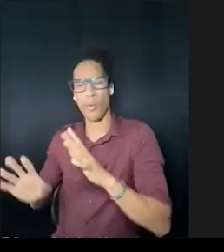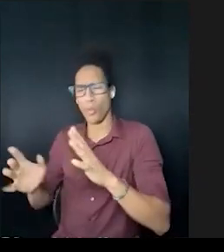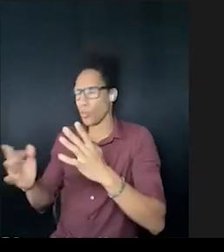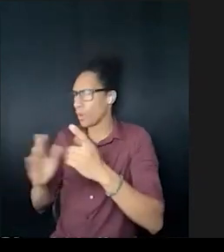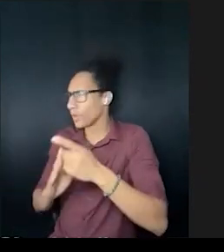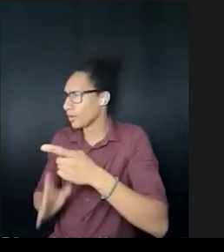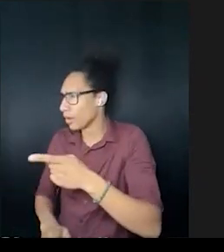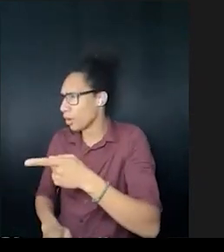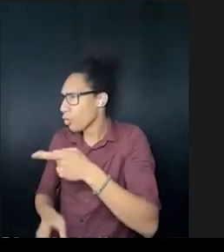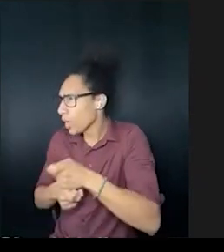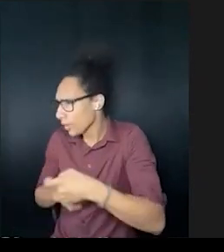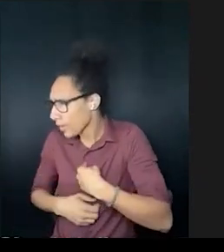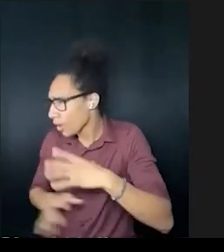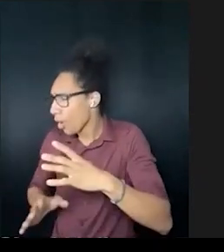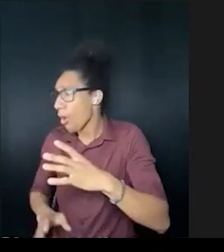if Tremaine was here,